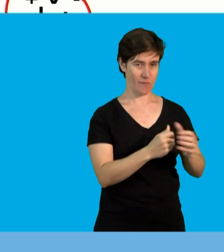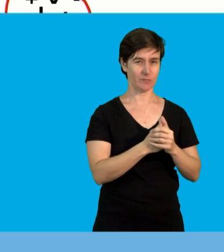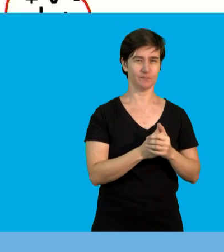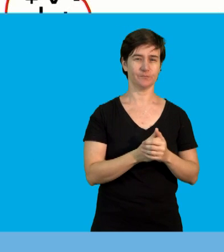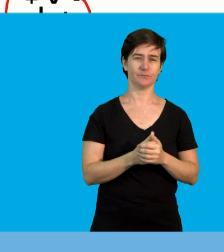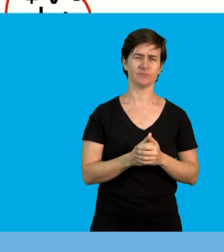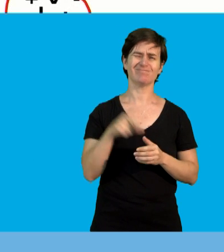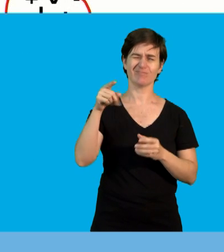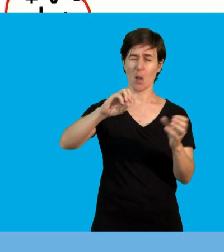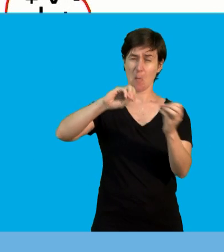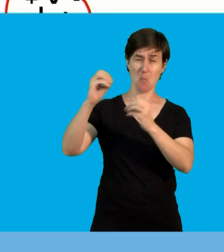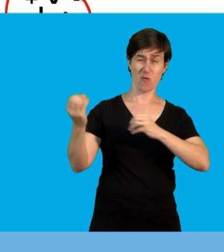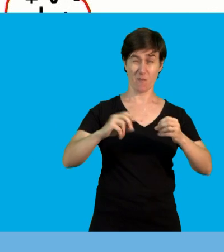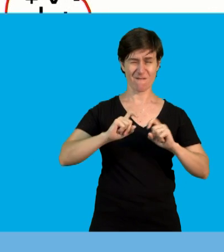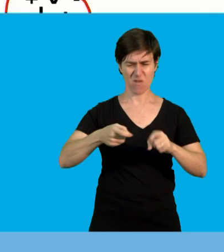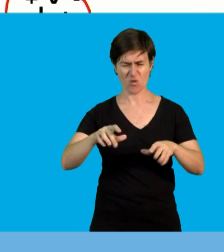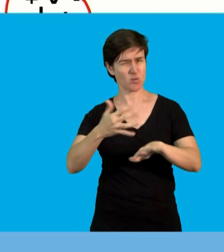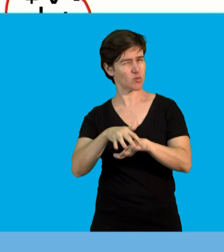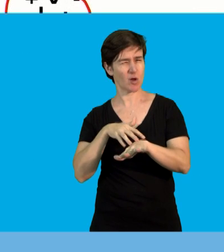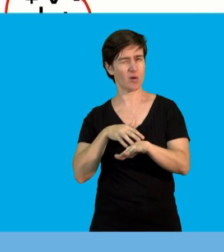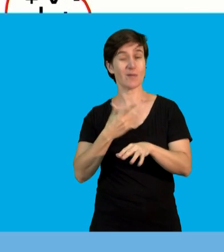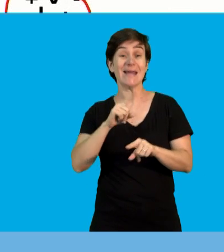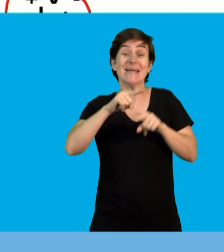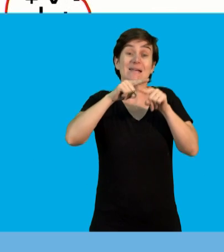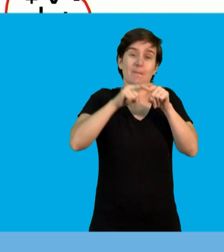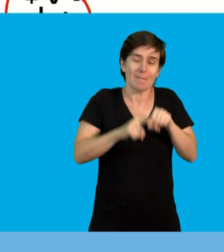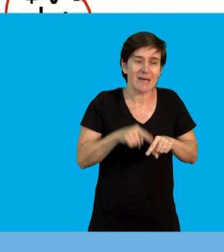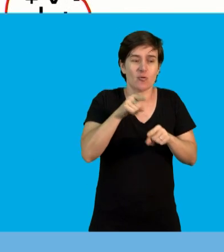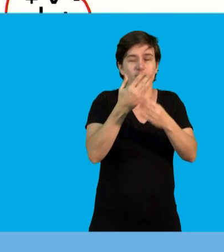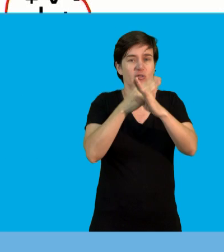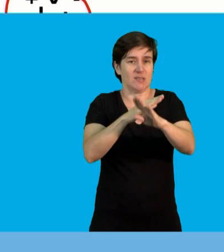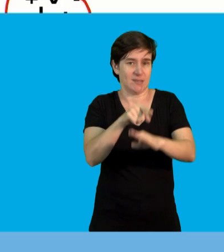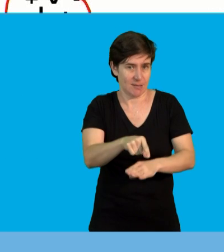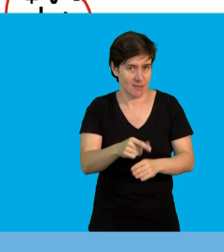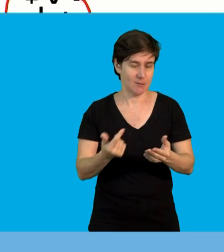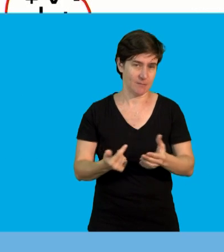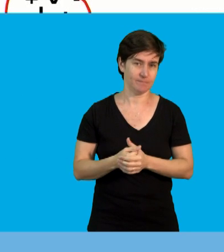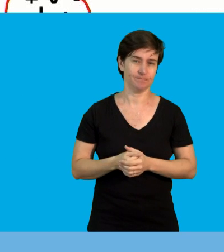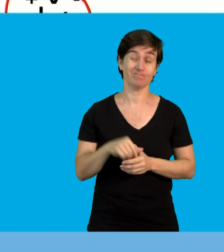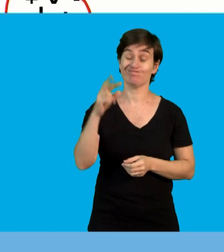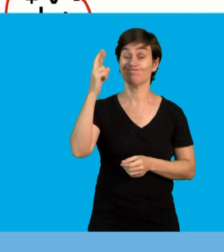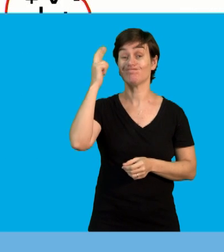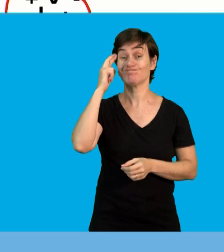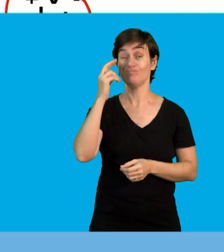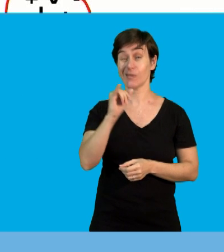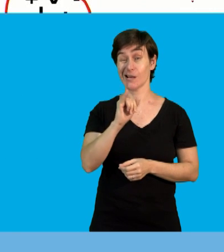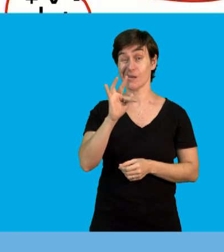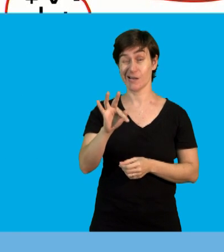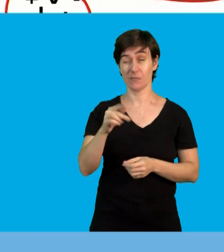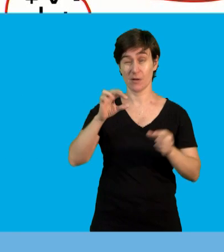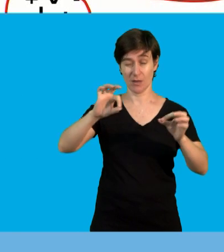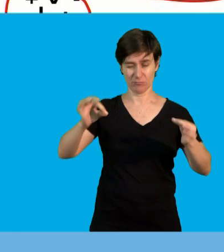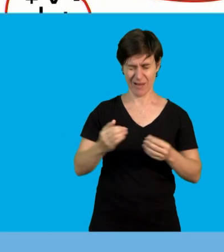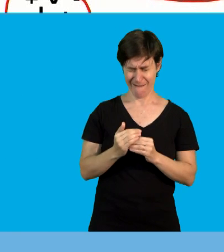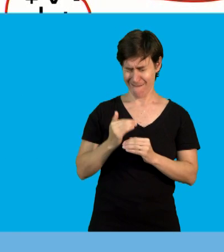the rate at which these electrons move is going to be determined by the resistance of the conductor. So remember, if the conductor